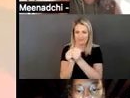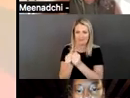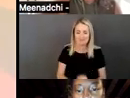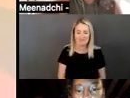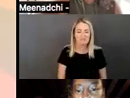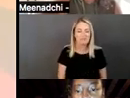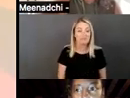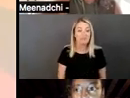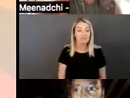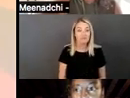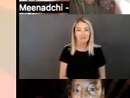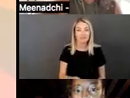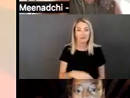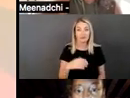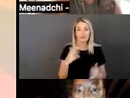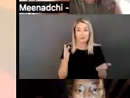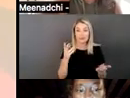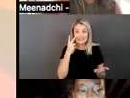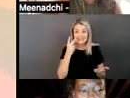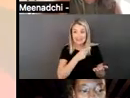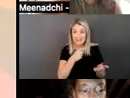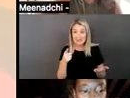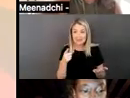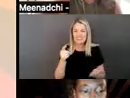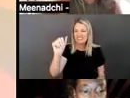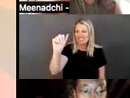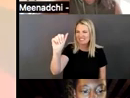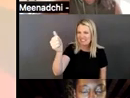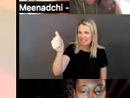And we will see you in 10 minutes.